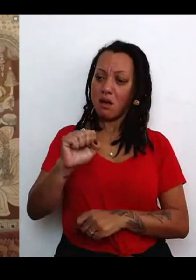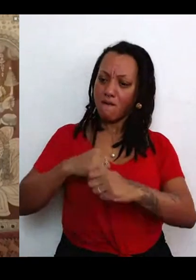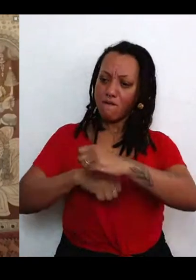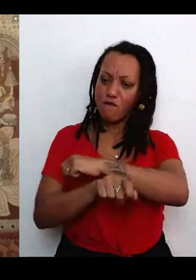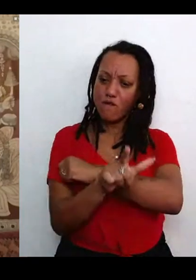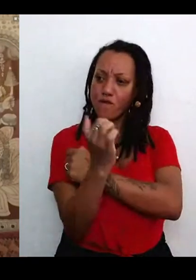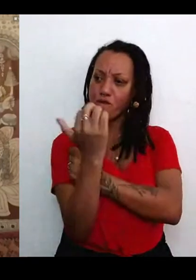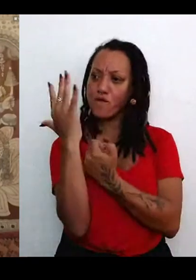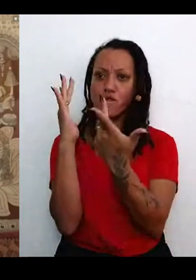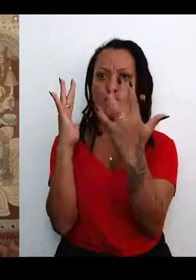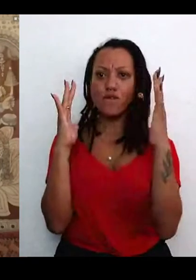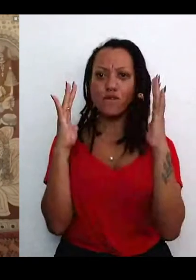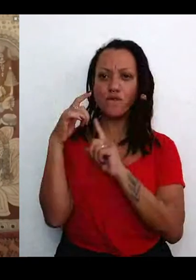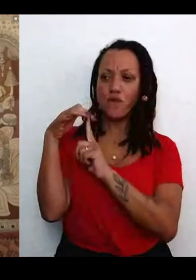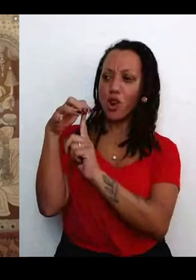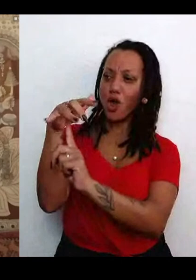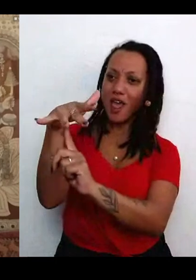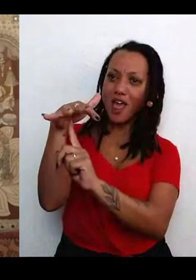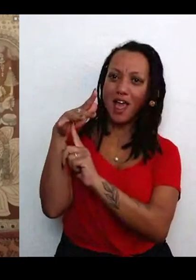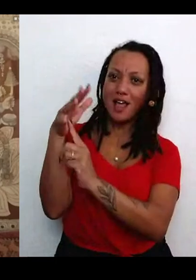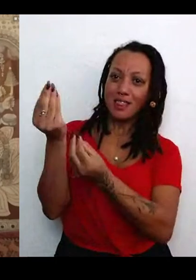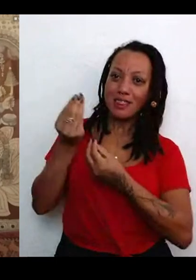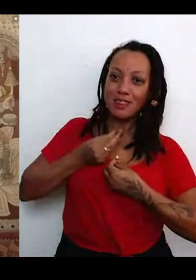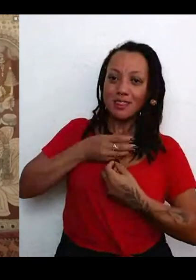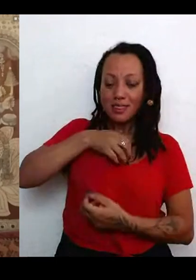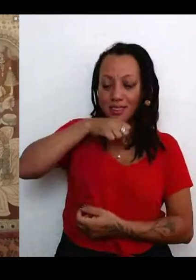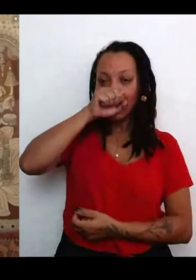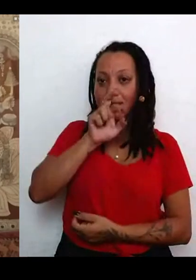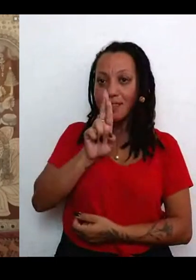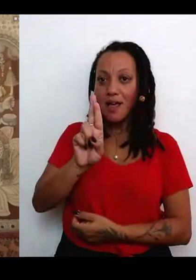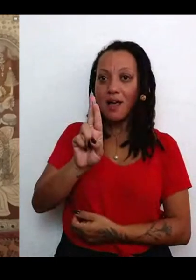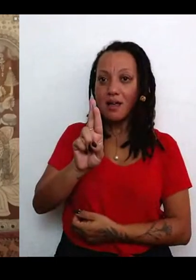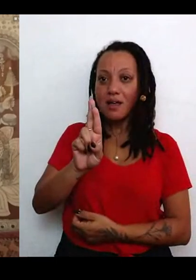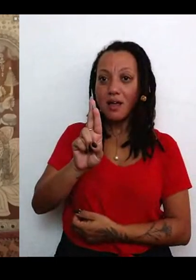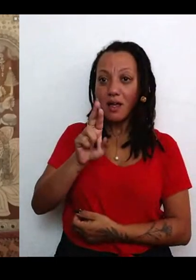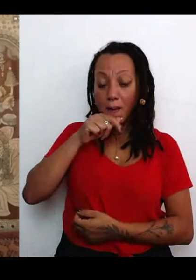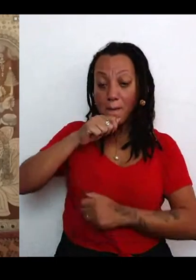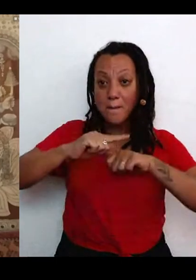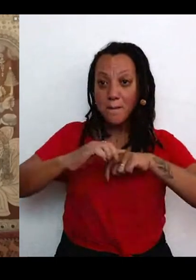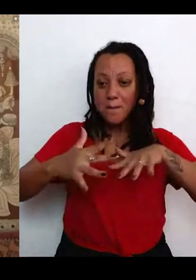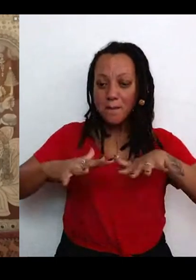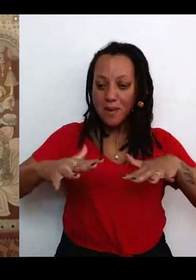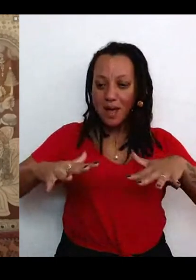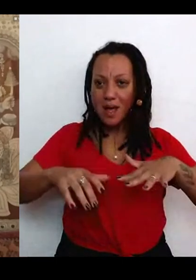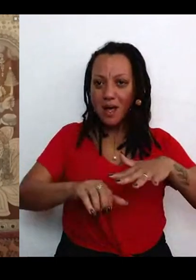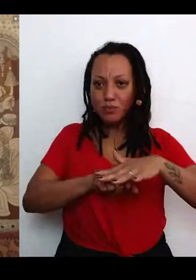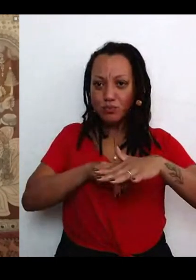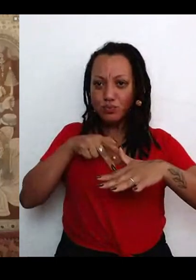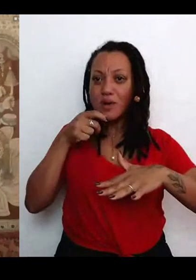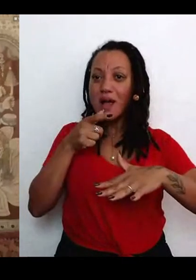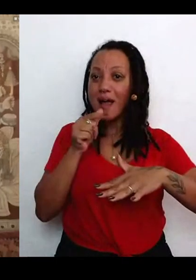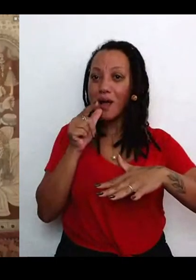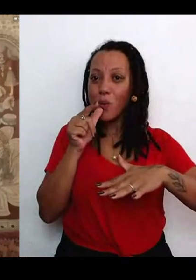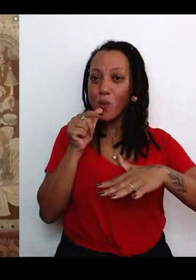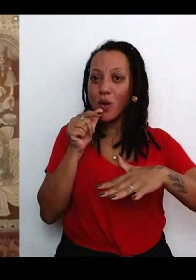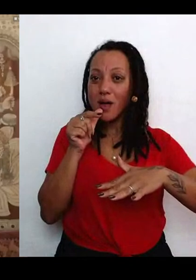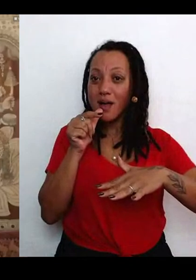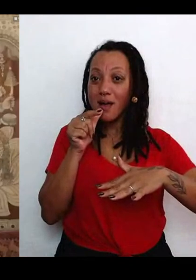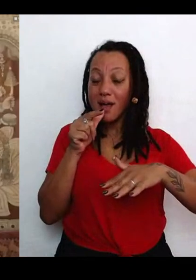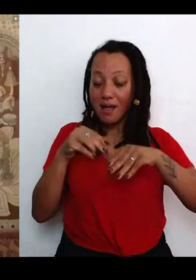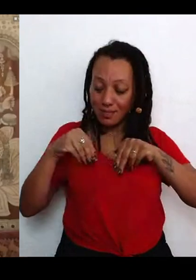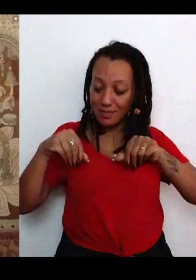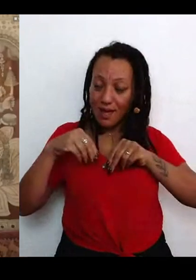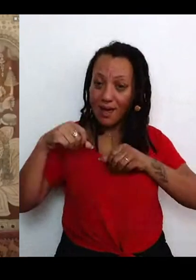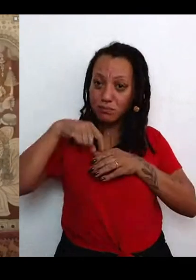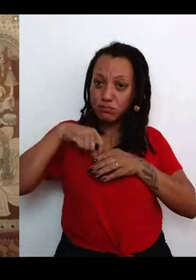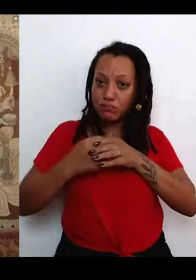land living soil gives us food the idea of separation from other species to whom we are related